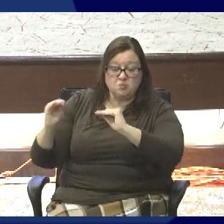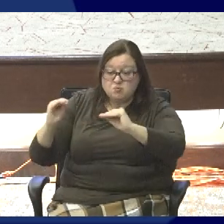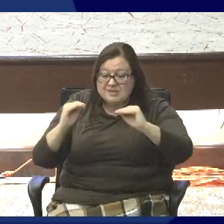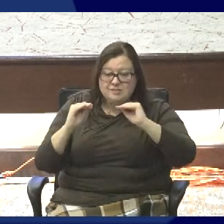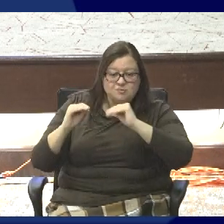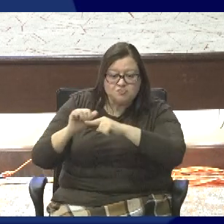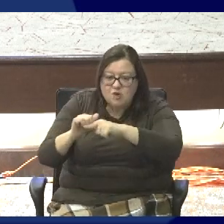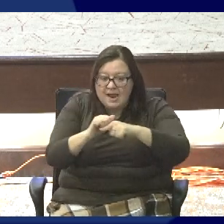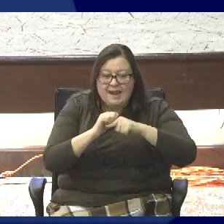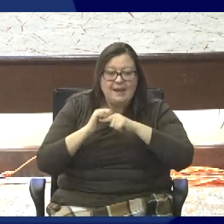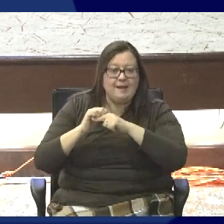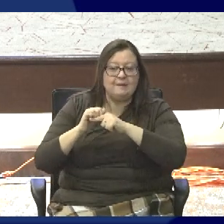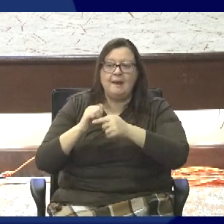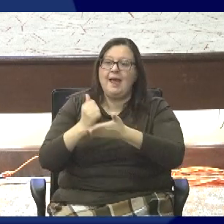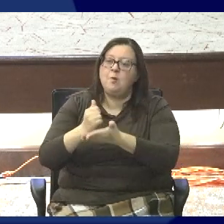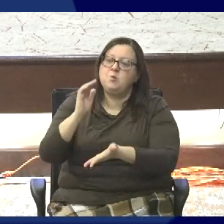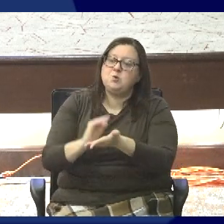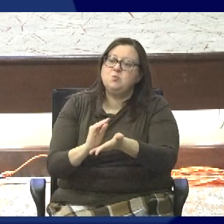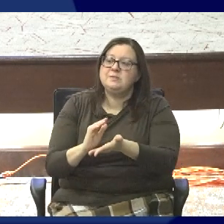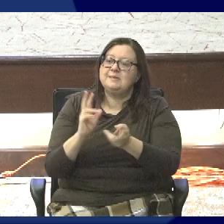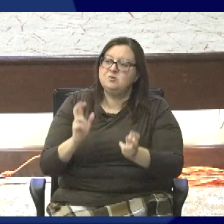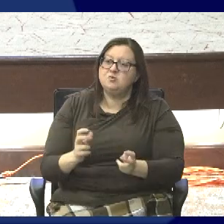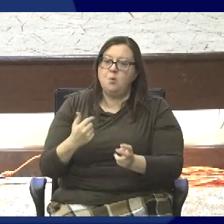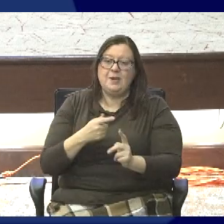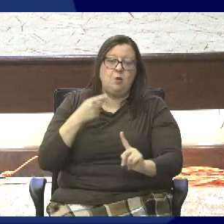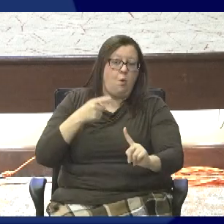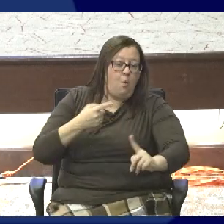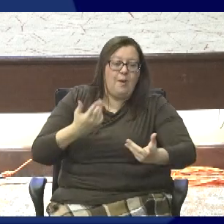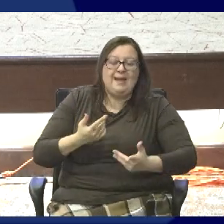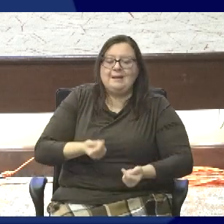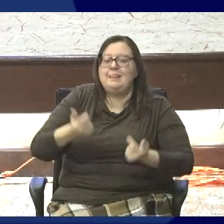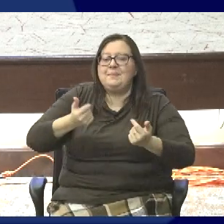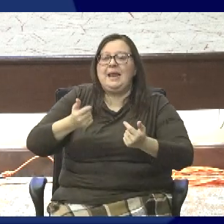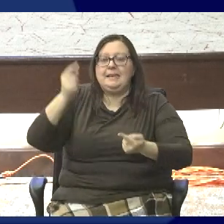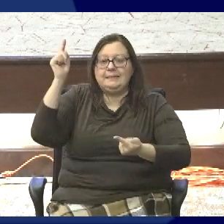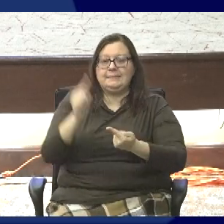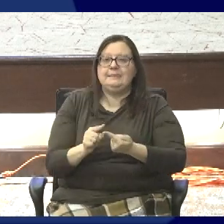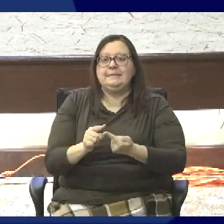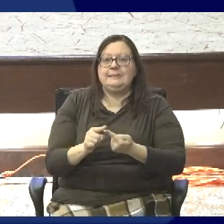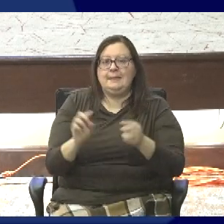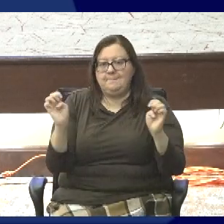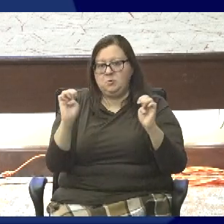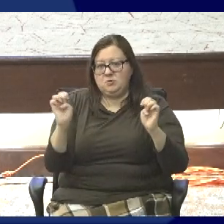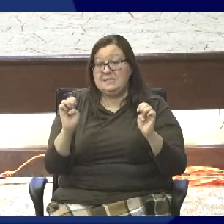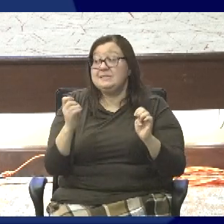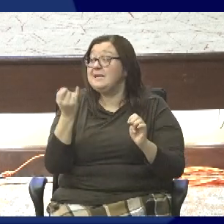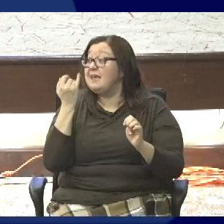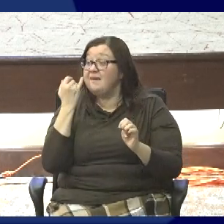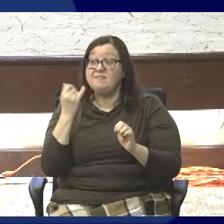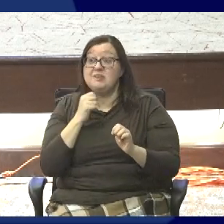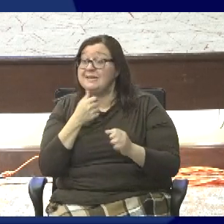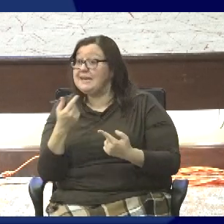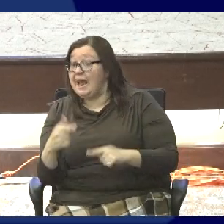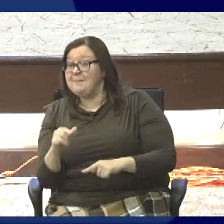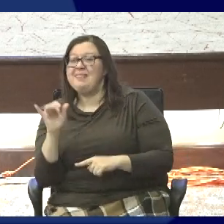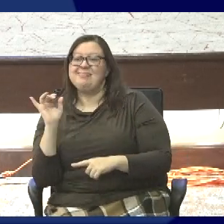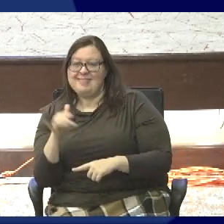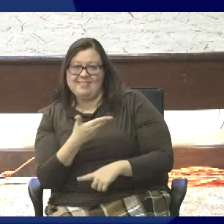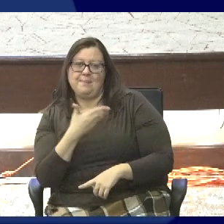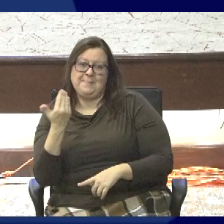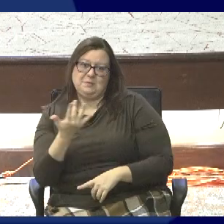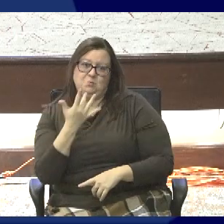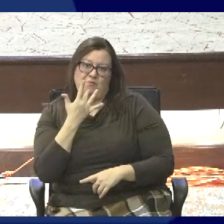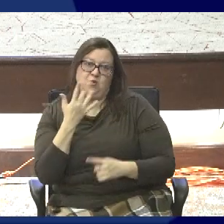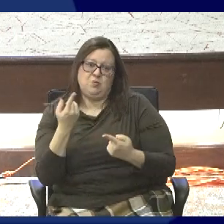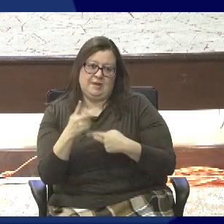our priority and our goal is to eliminate the emergency from ever happening. We know that's the best emergency to have, is one that never happens. That's how we protect lives and property in